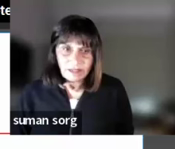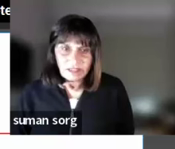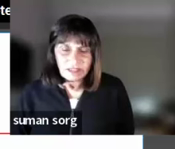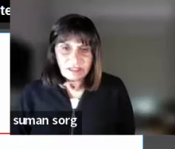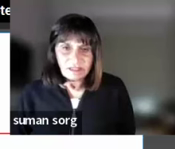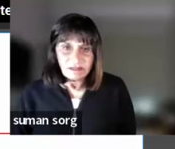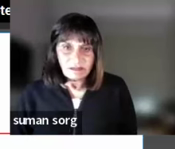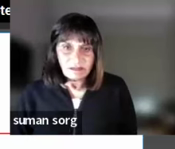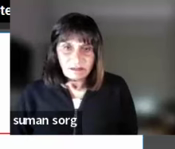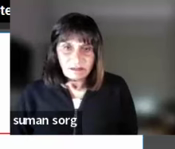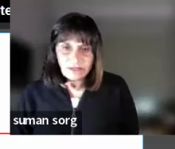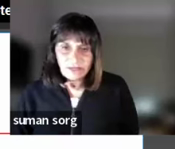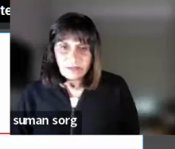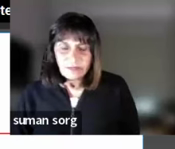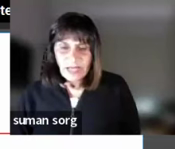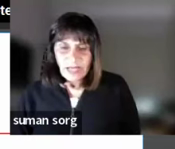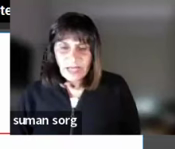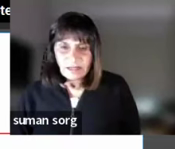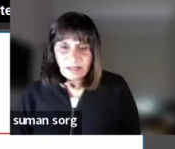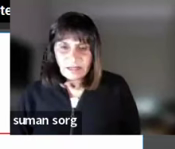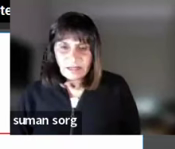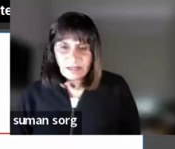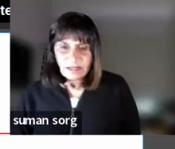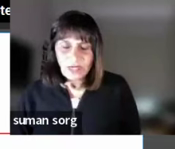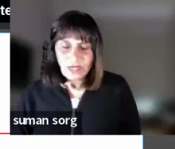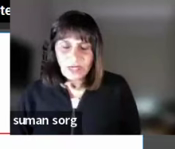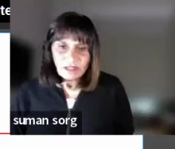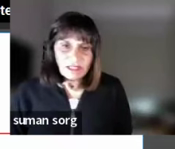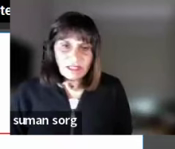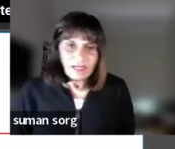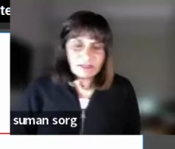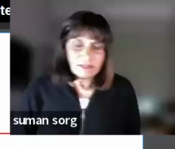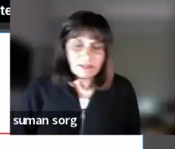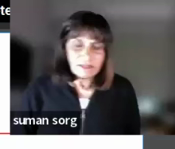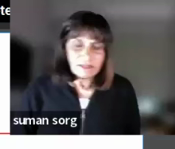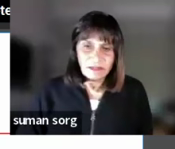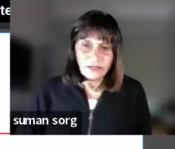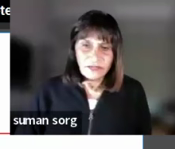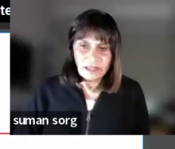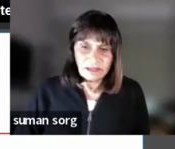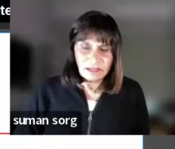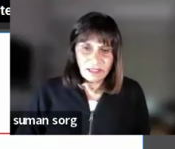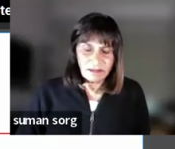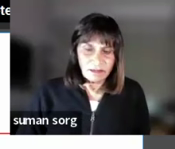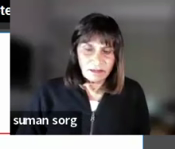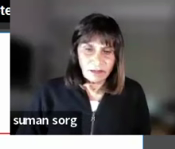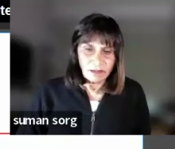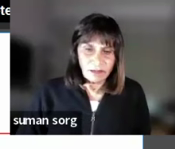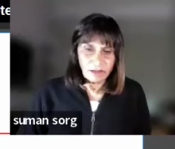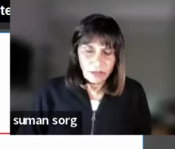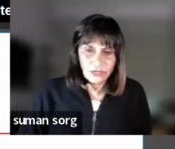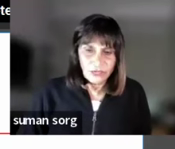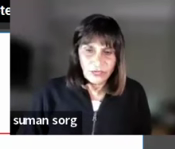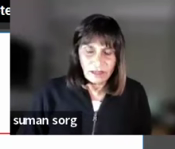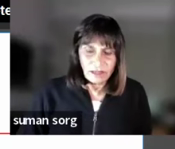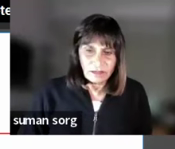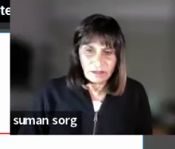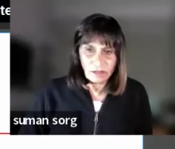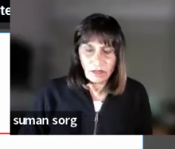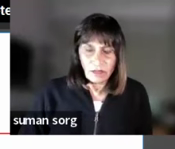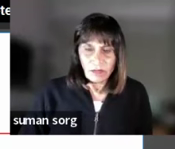program, and you can see the generous balconies. We do have glass railings and